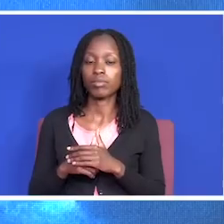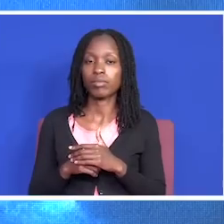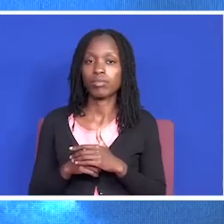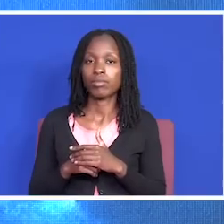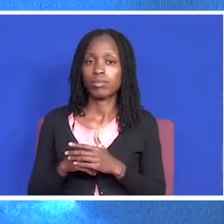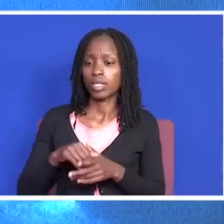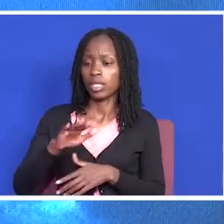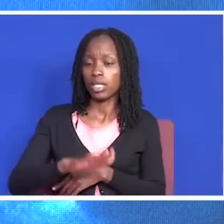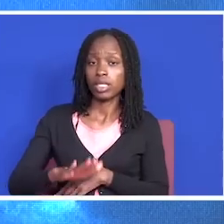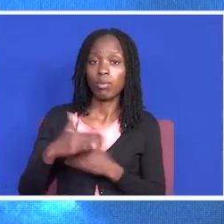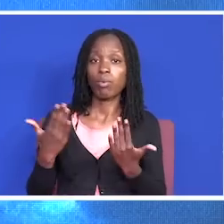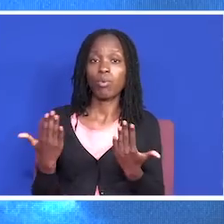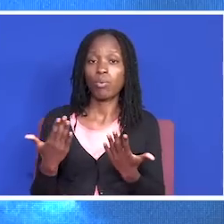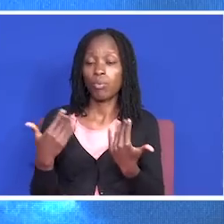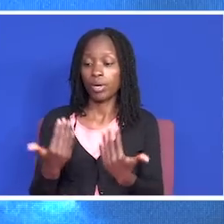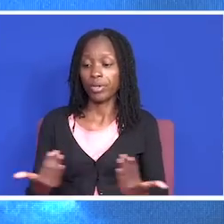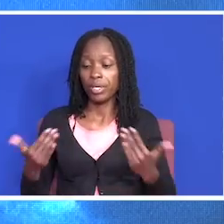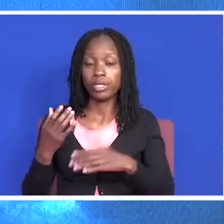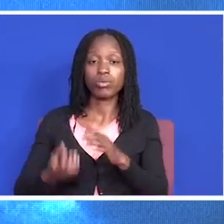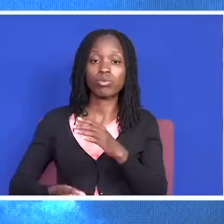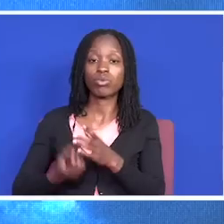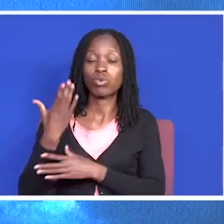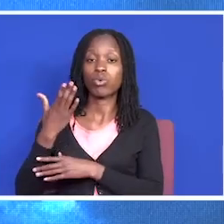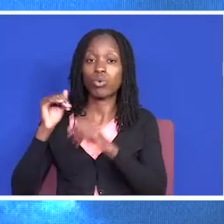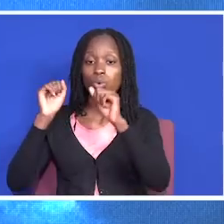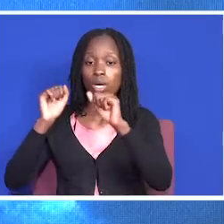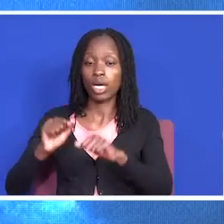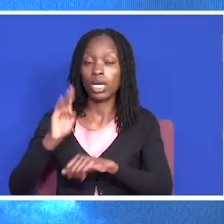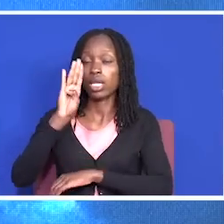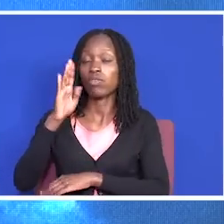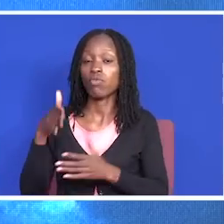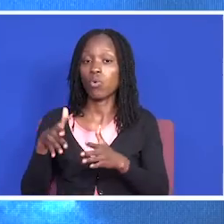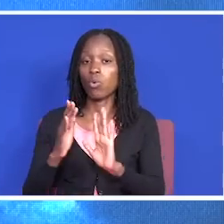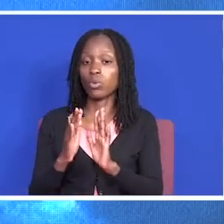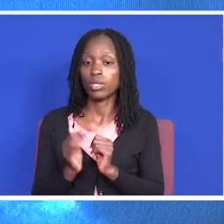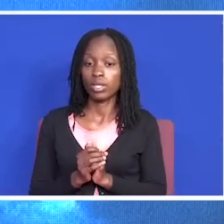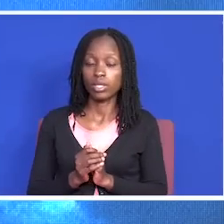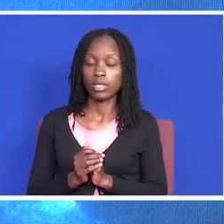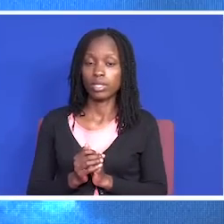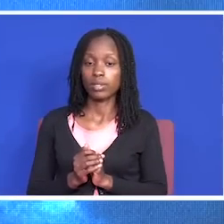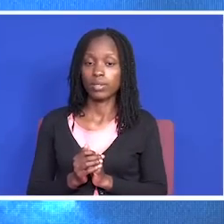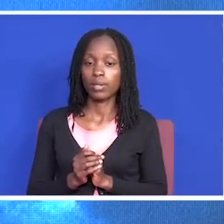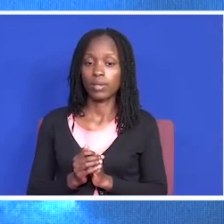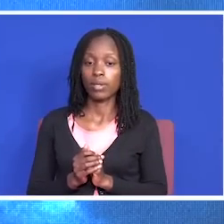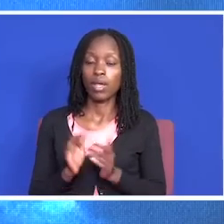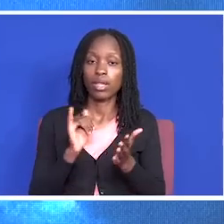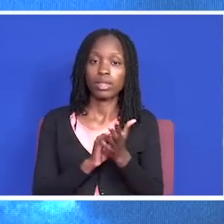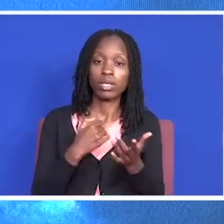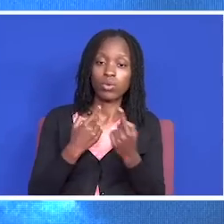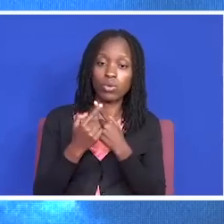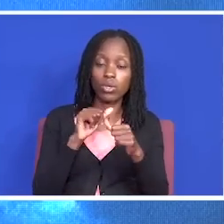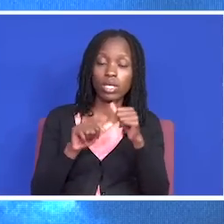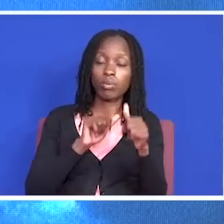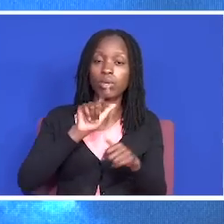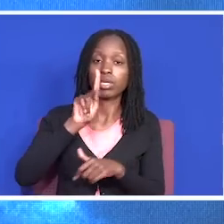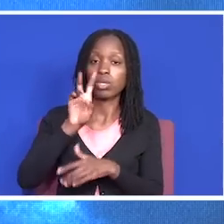is a place where the child can grow in the four ways we talked about. We have just talked about